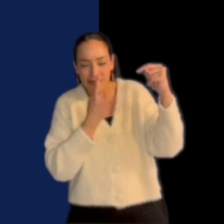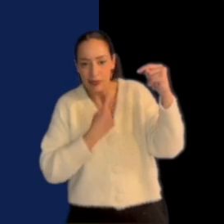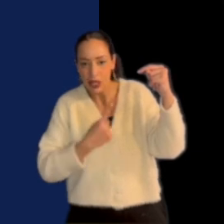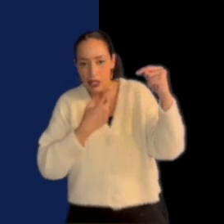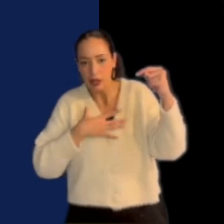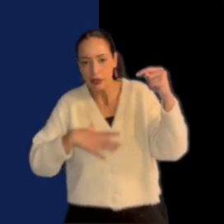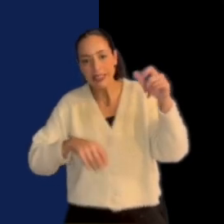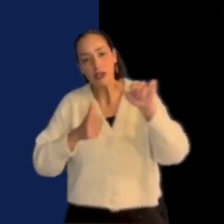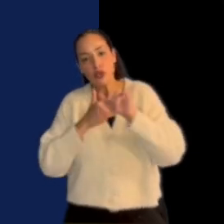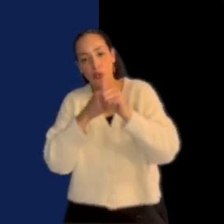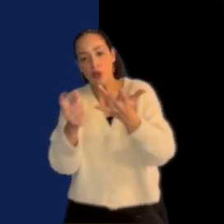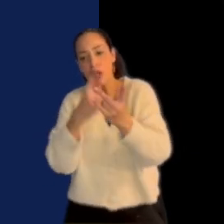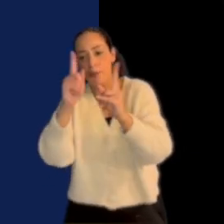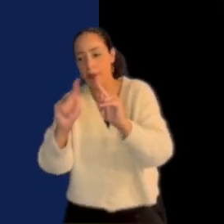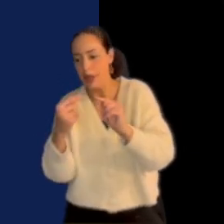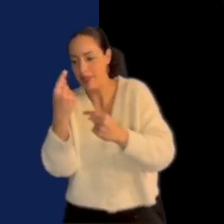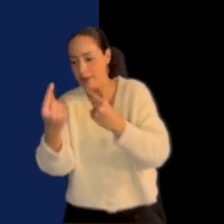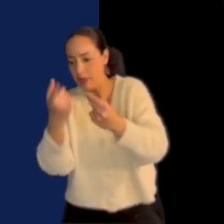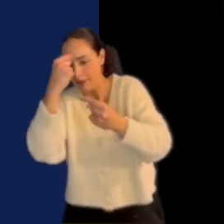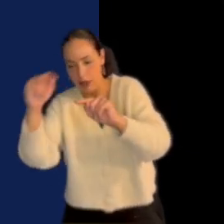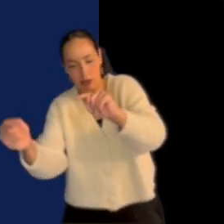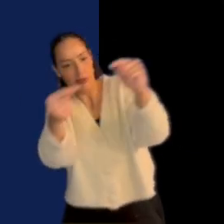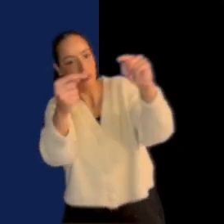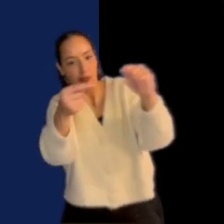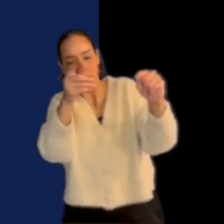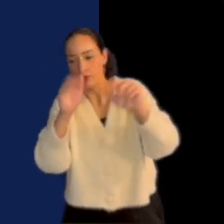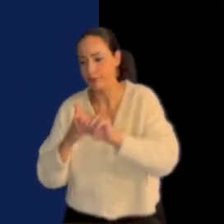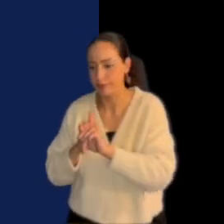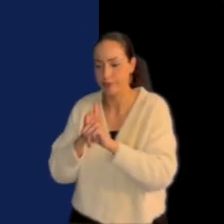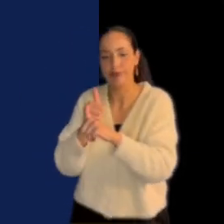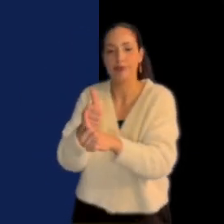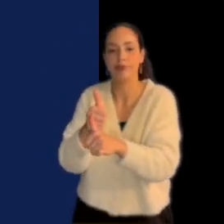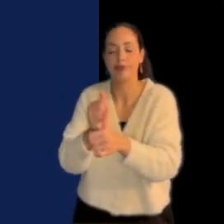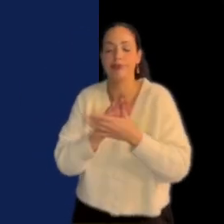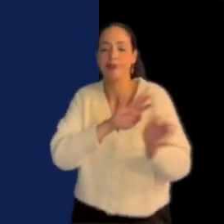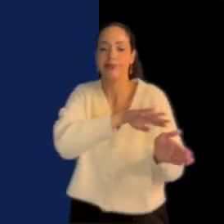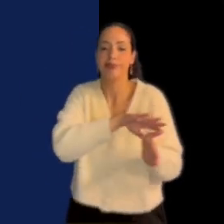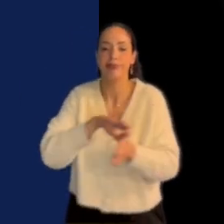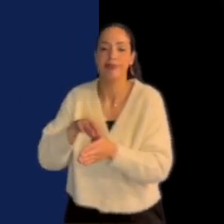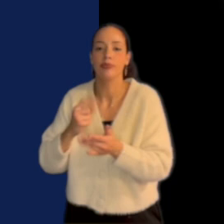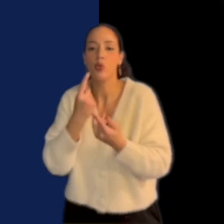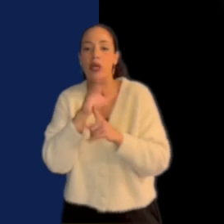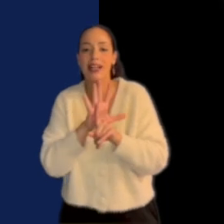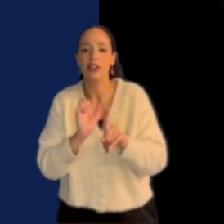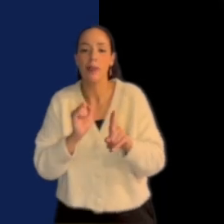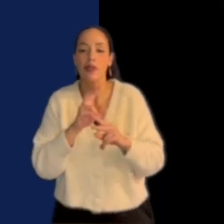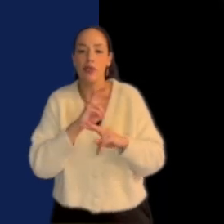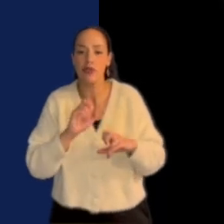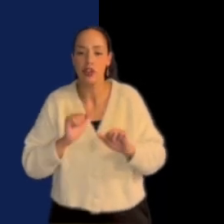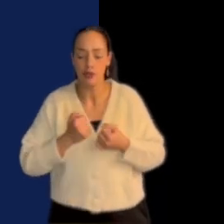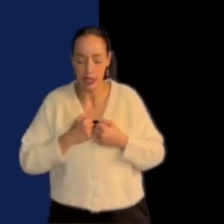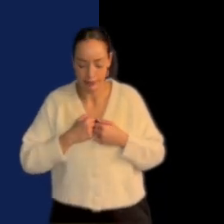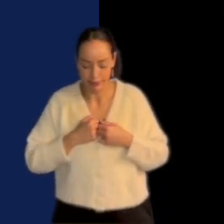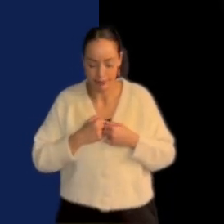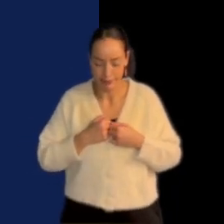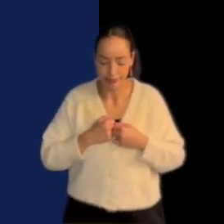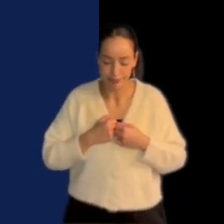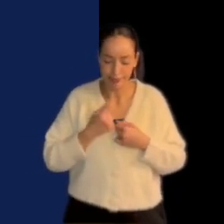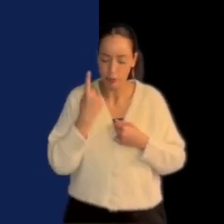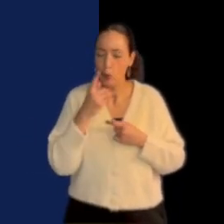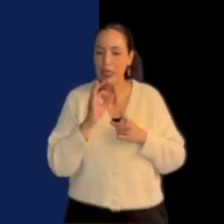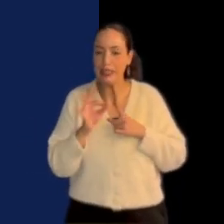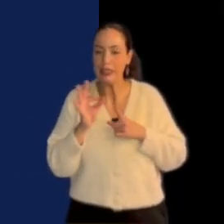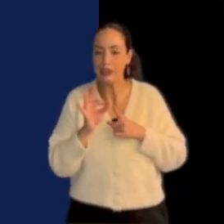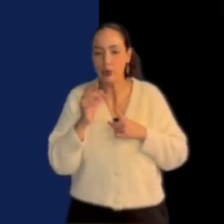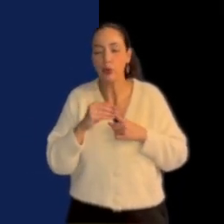do. I wish to share an example of this from my research. In her interview, bereaved mother Sarah explained how immediately after